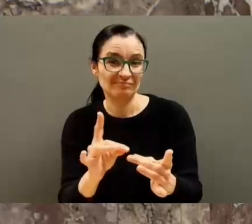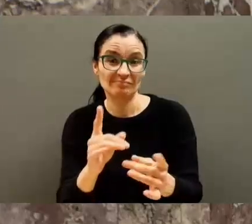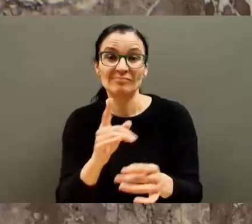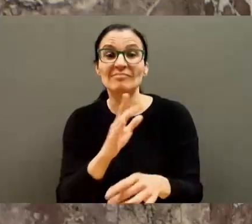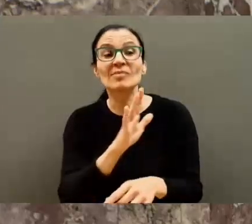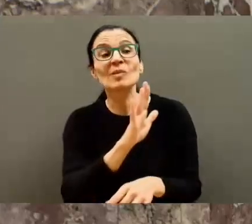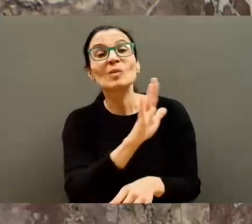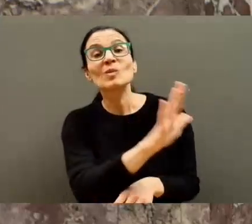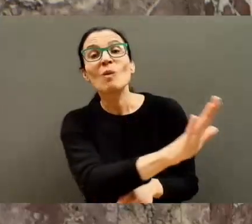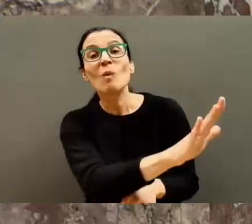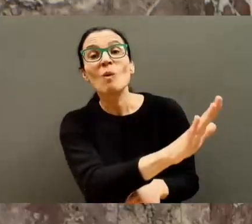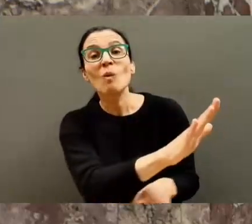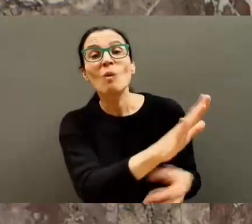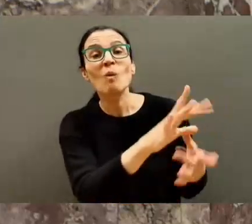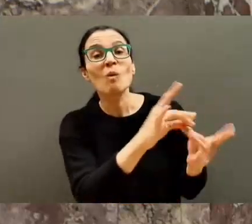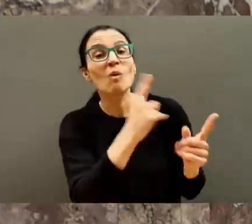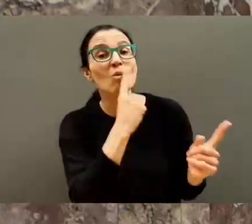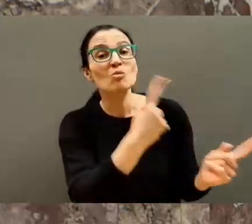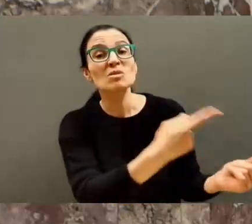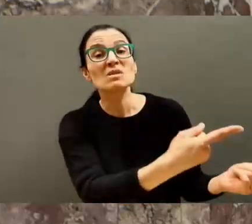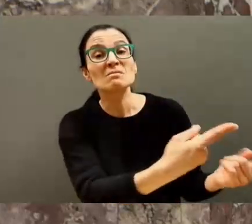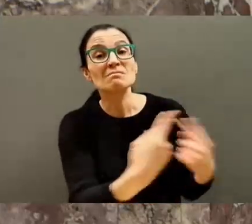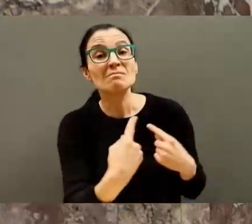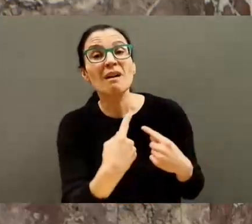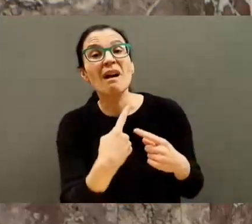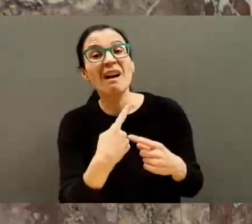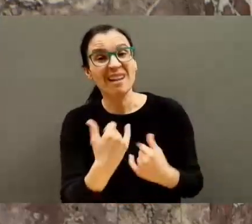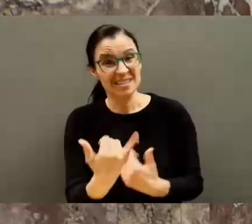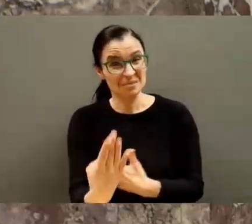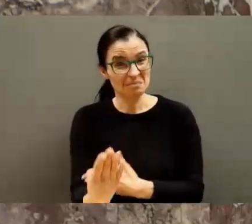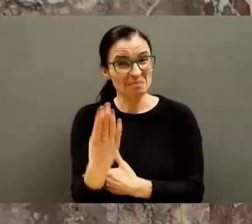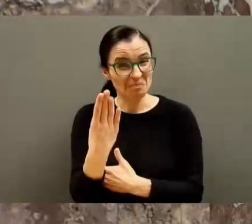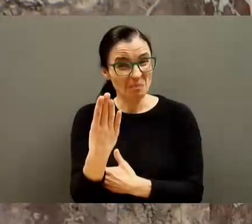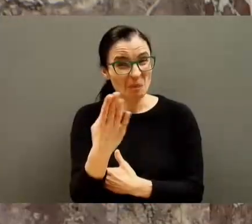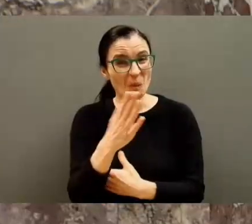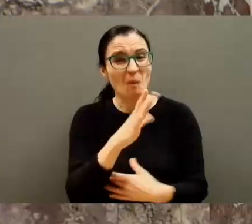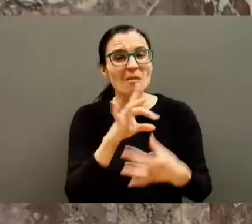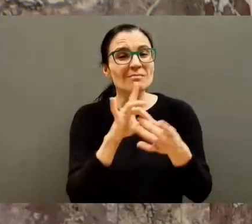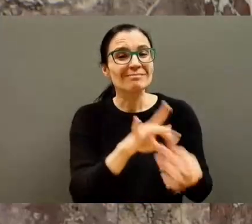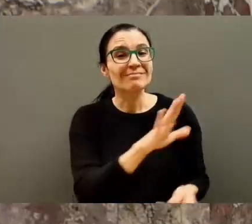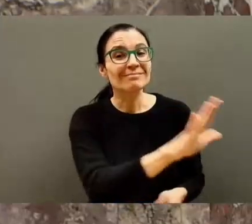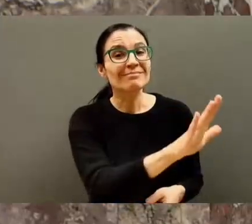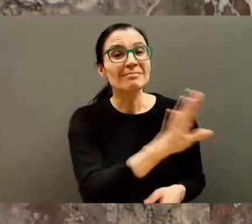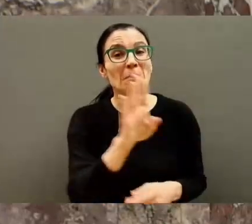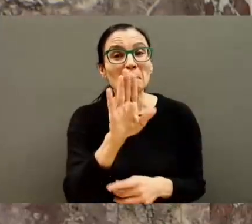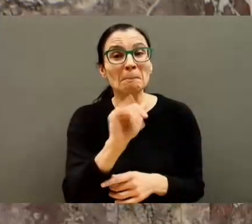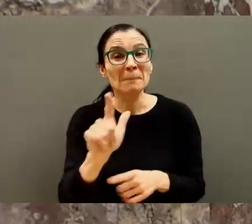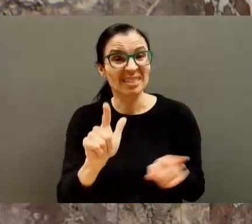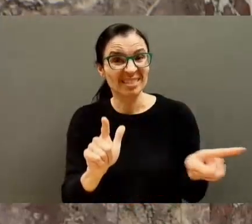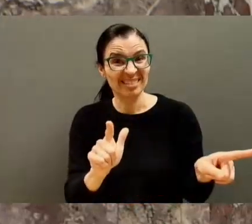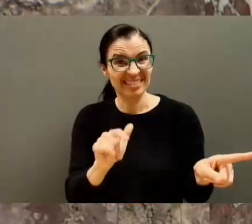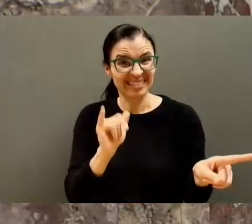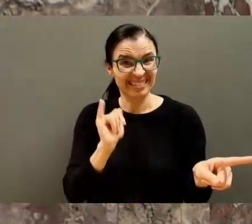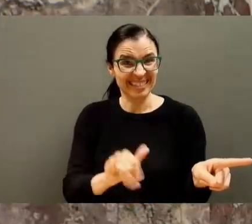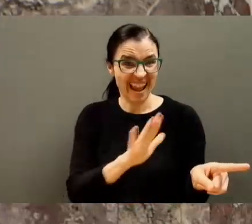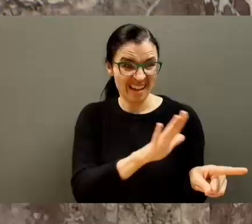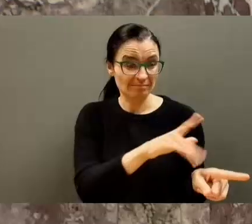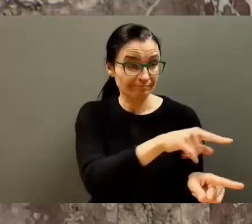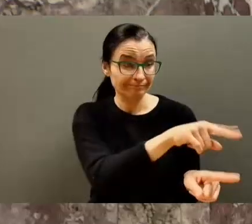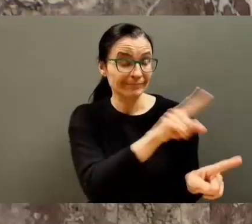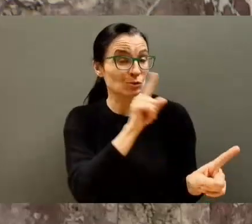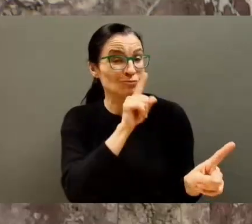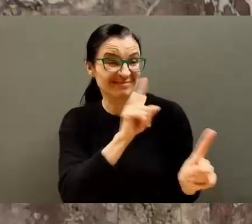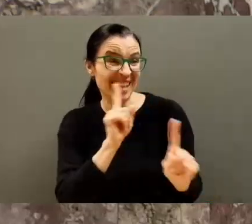a strong response to what he's saying. I would note, Honourable Speaker, that the government in its climate